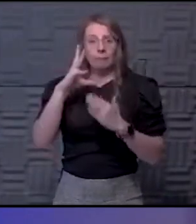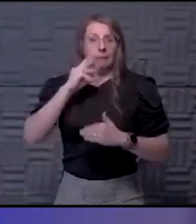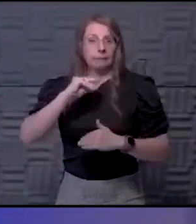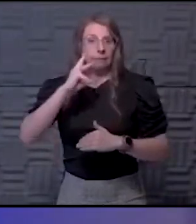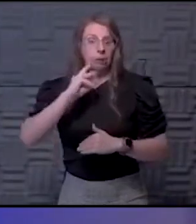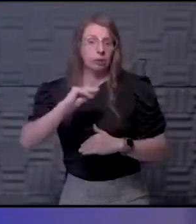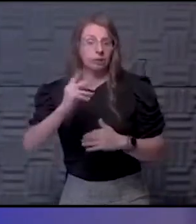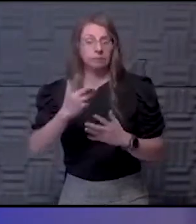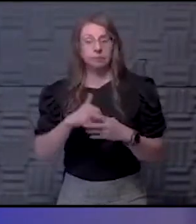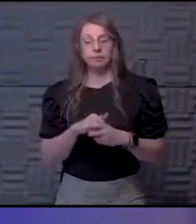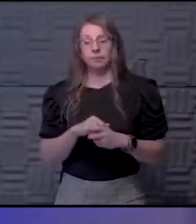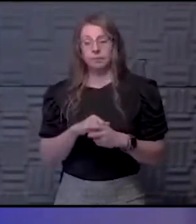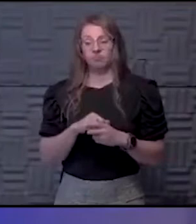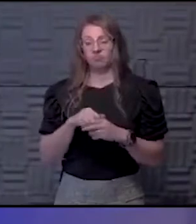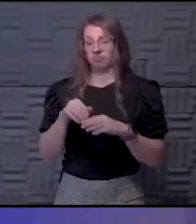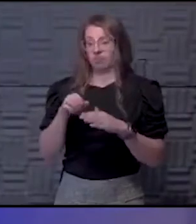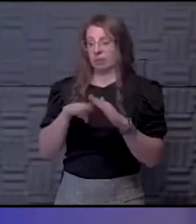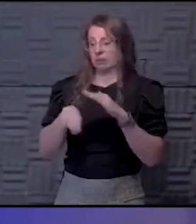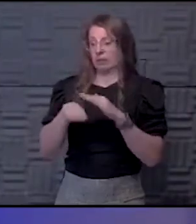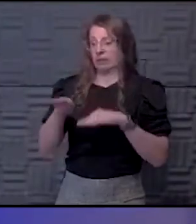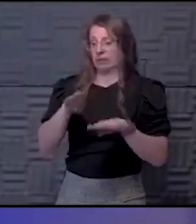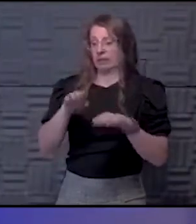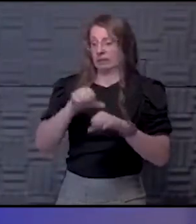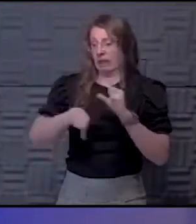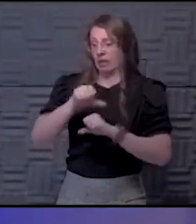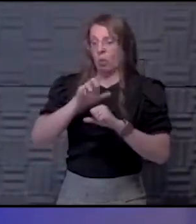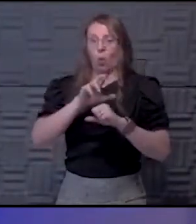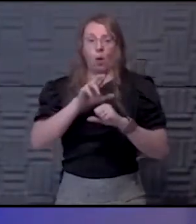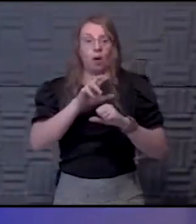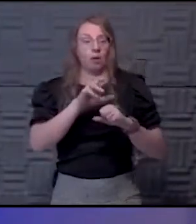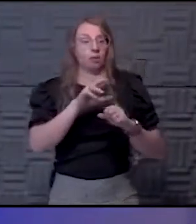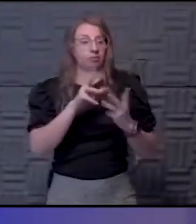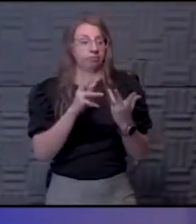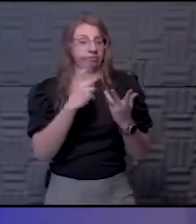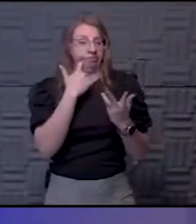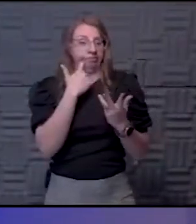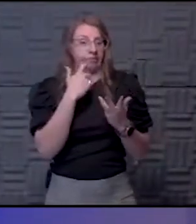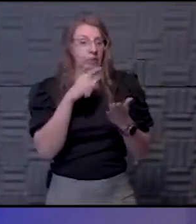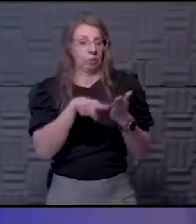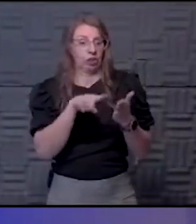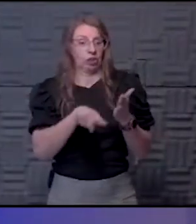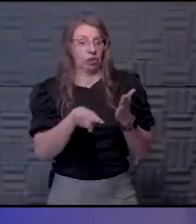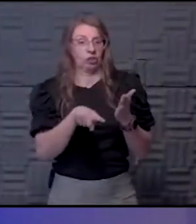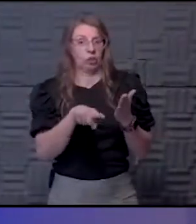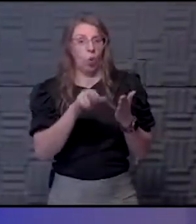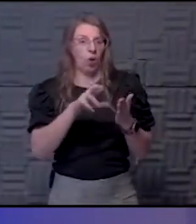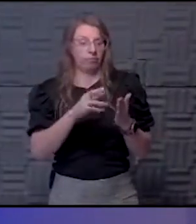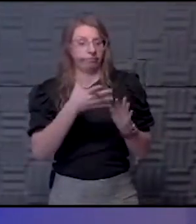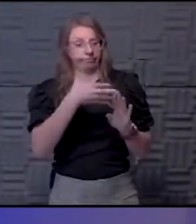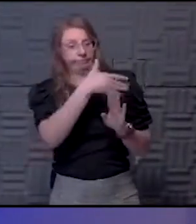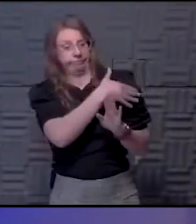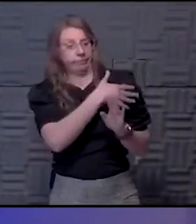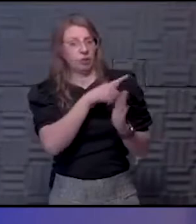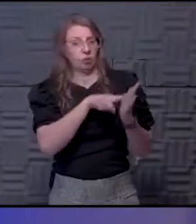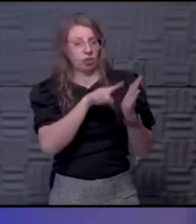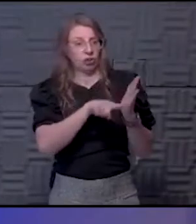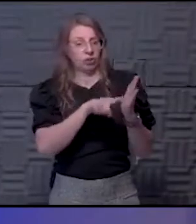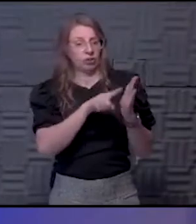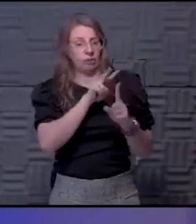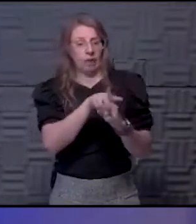experience, whether it's basic science or benchtop research, showing that we do continue to have some